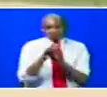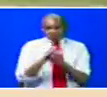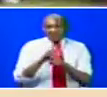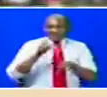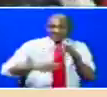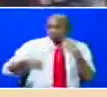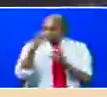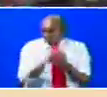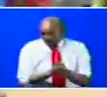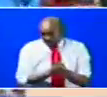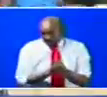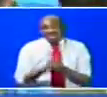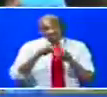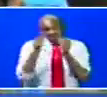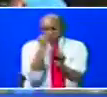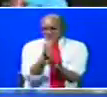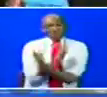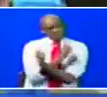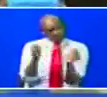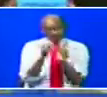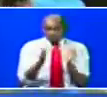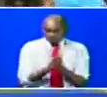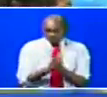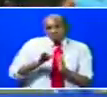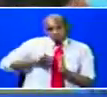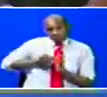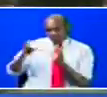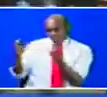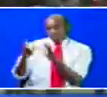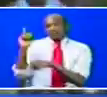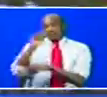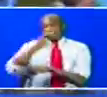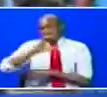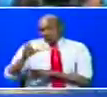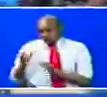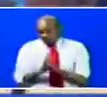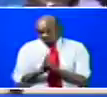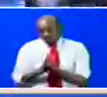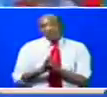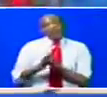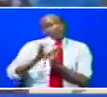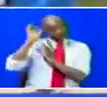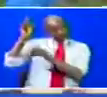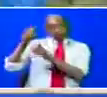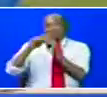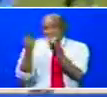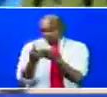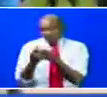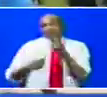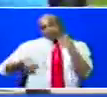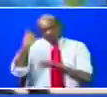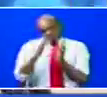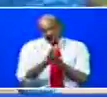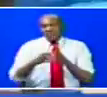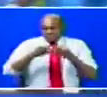win, crediting teamwork for the performance. In the women category, Nairobi County basketball women team retained their championship